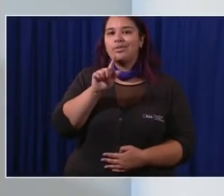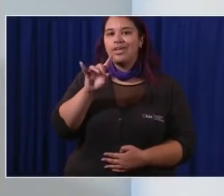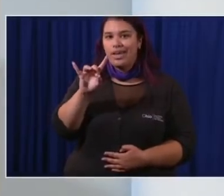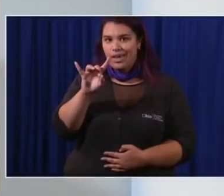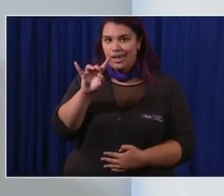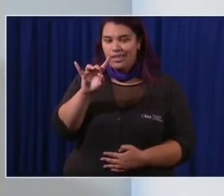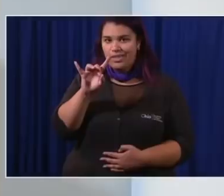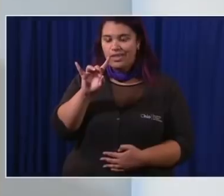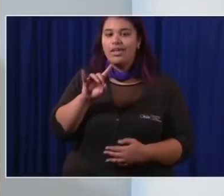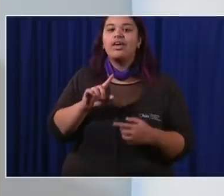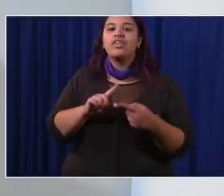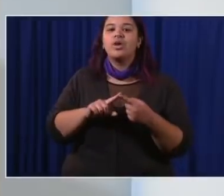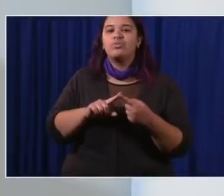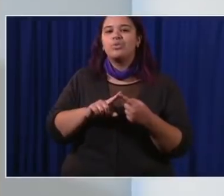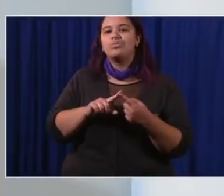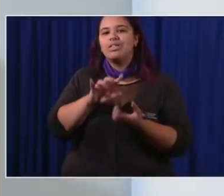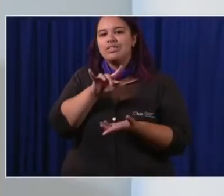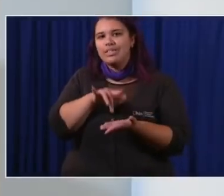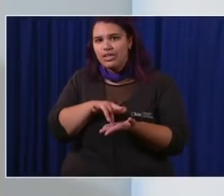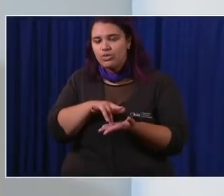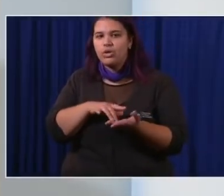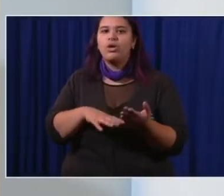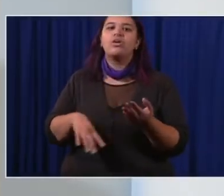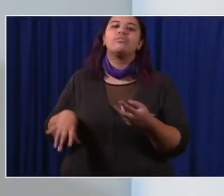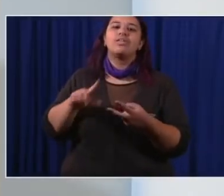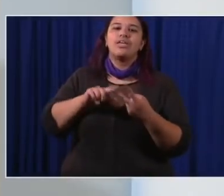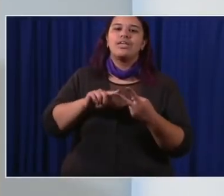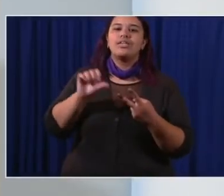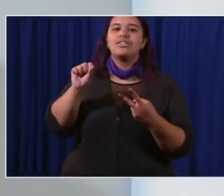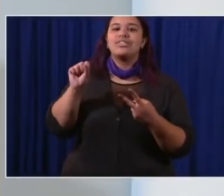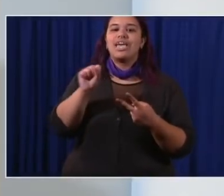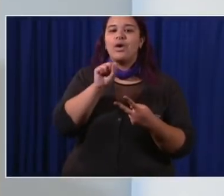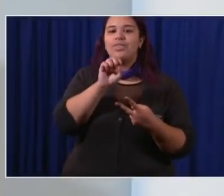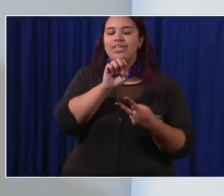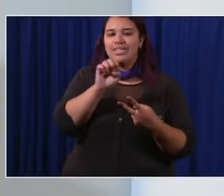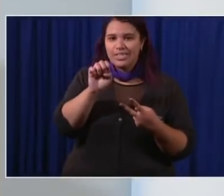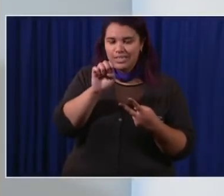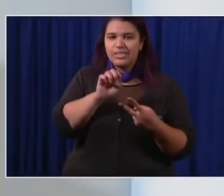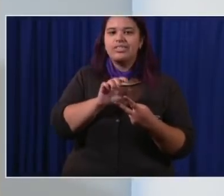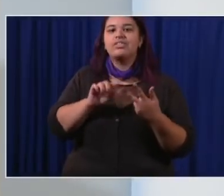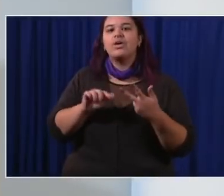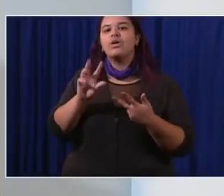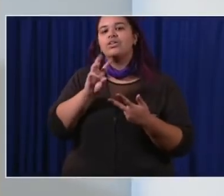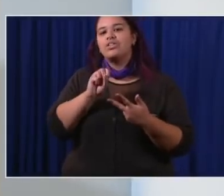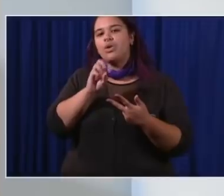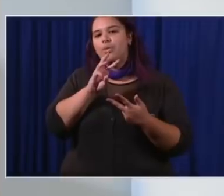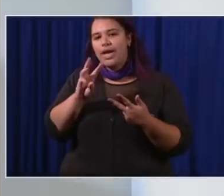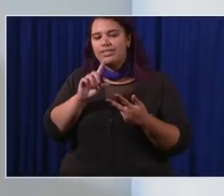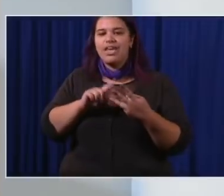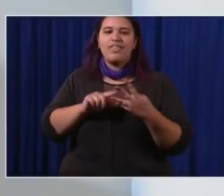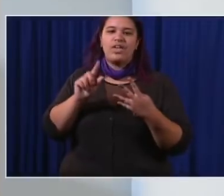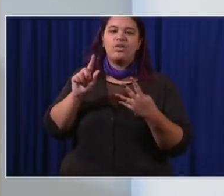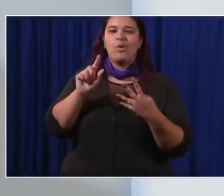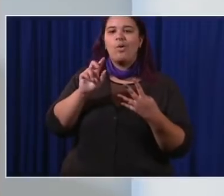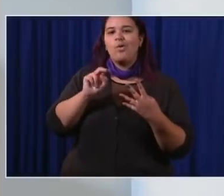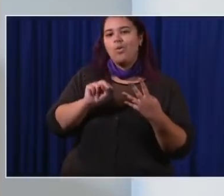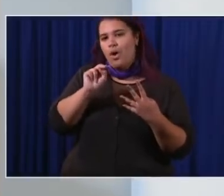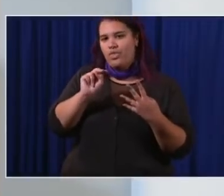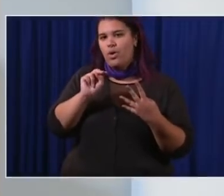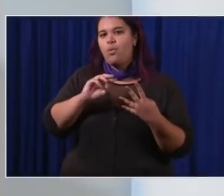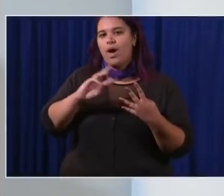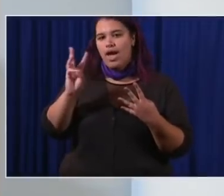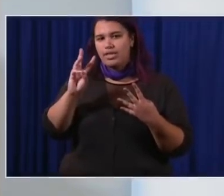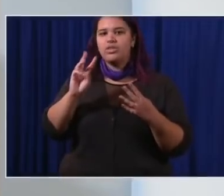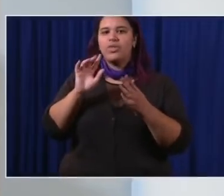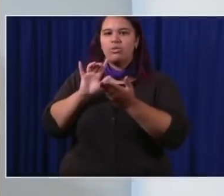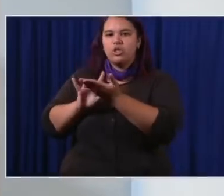Southwest and West Central, Southeast and Southeast Central, Northeast and East Central, and then Northwest Ohio. And that will give us